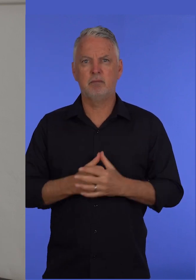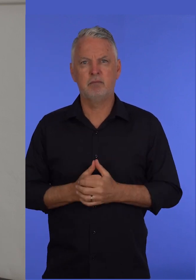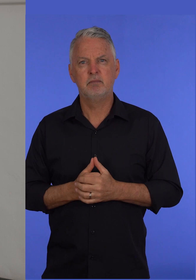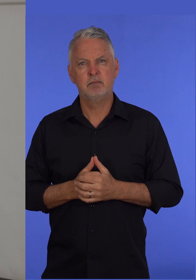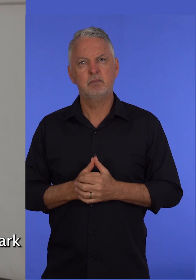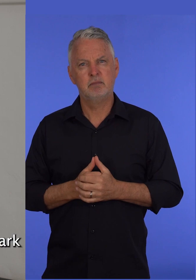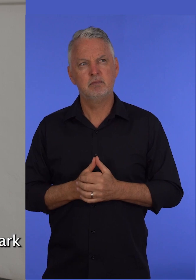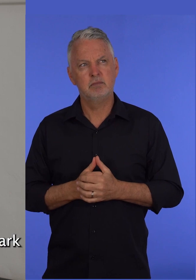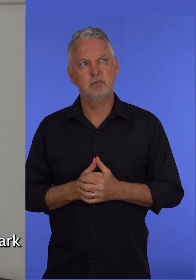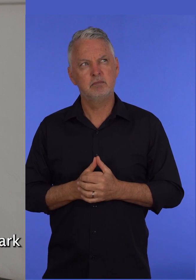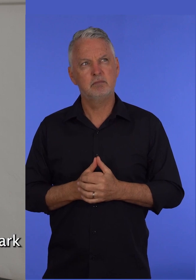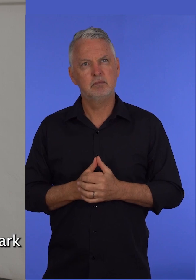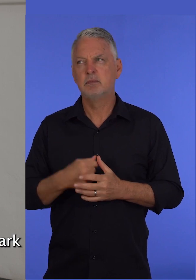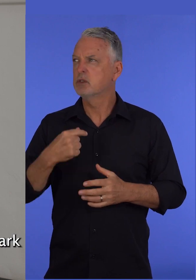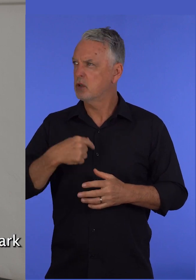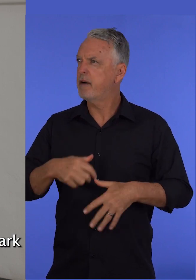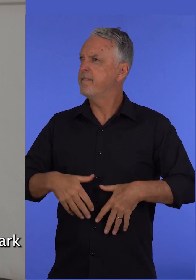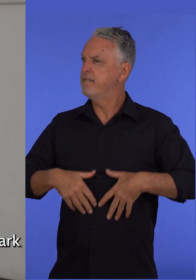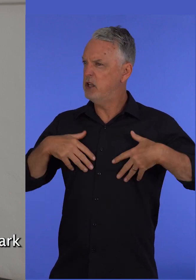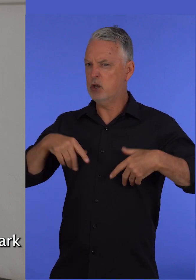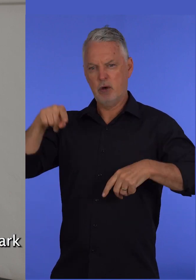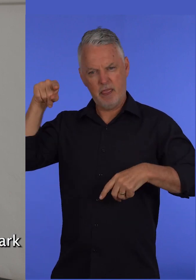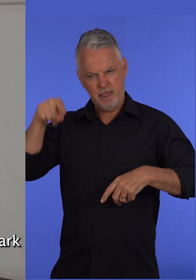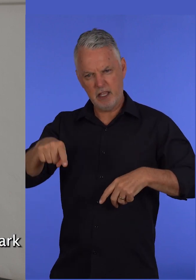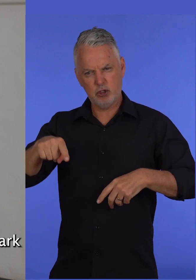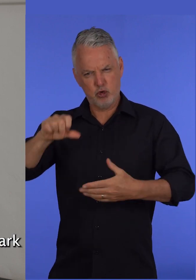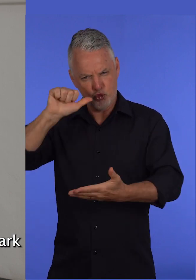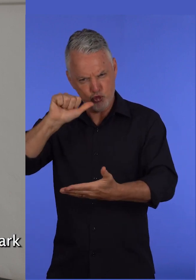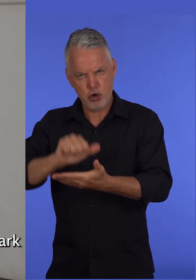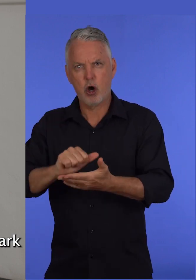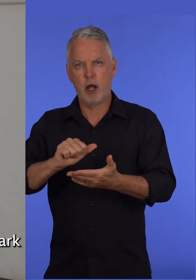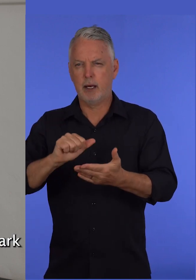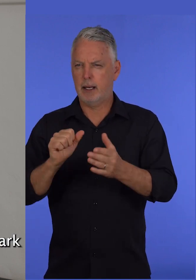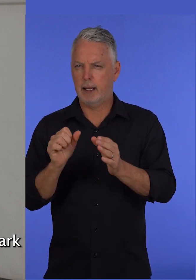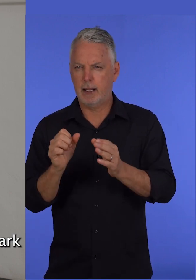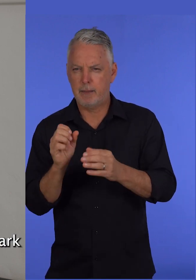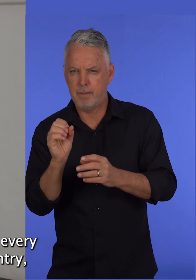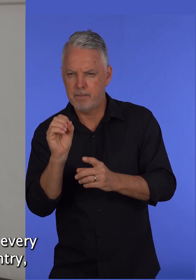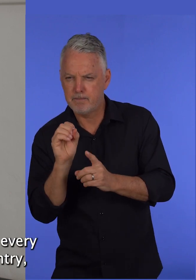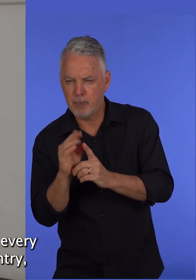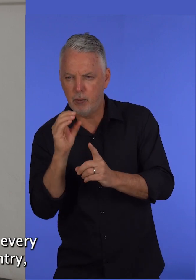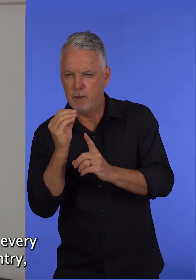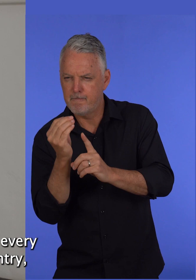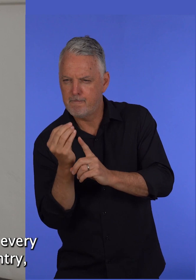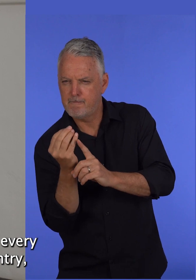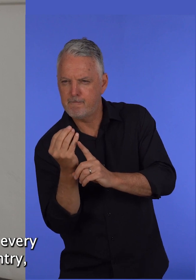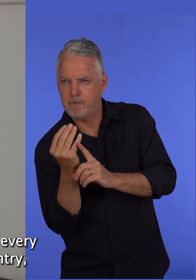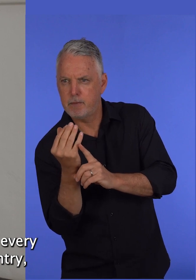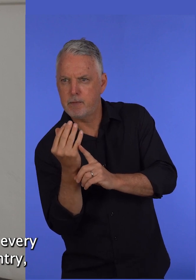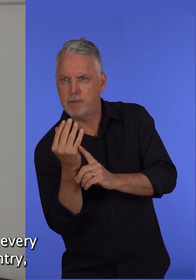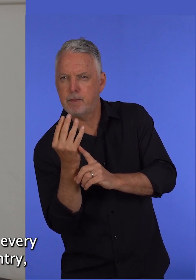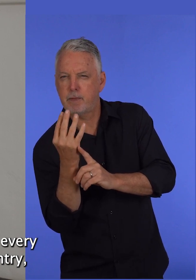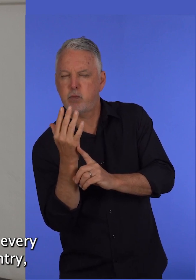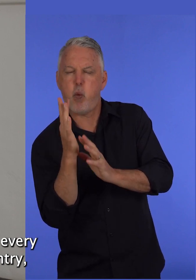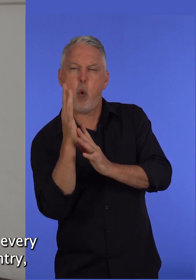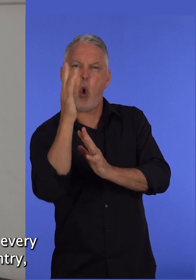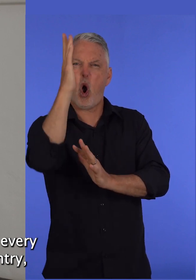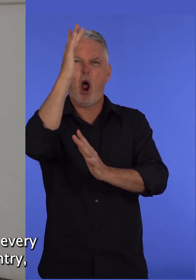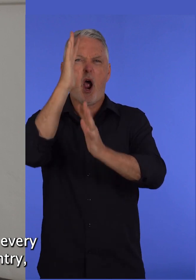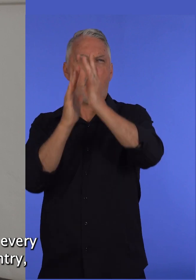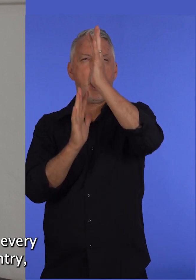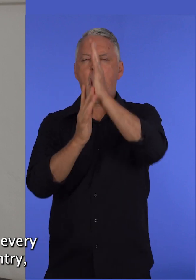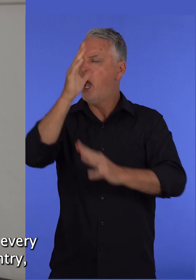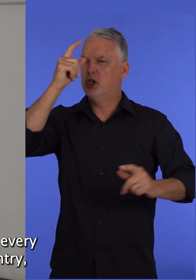only revolution, though. This was meant to be the spark of a revolution that demanded a revolution in every